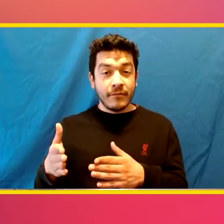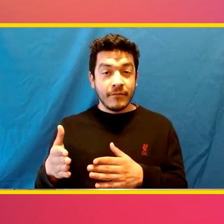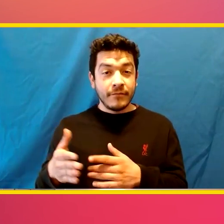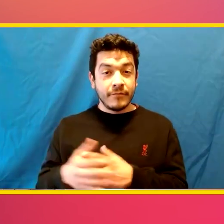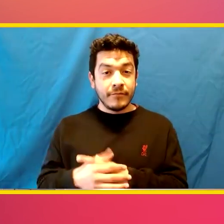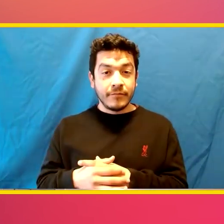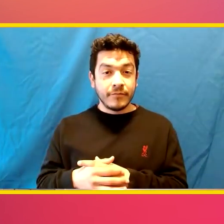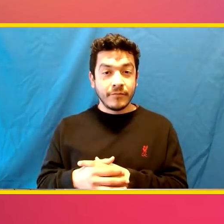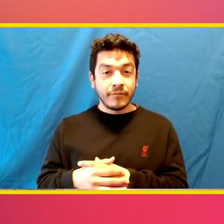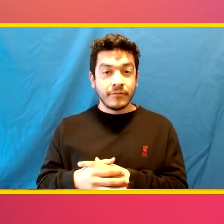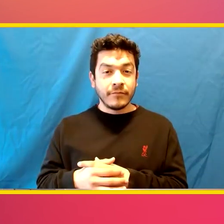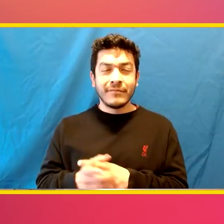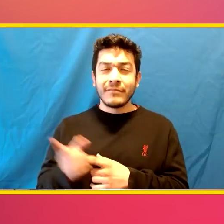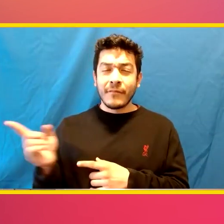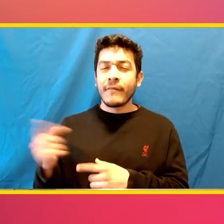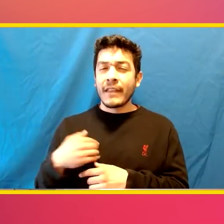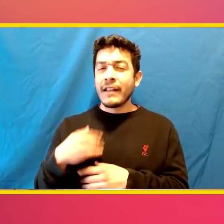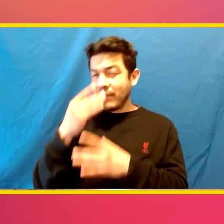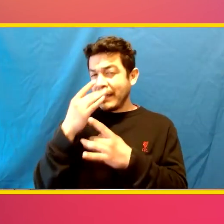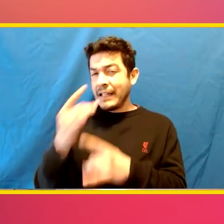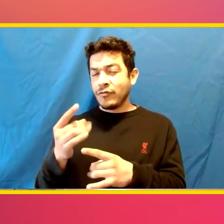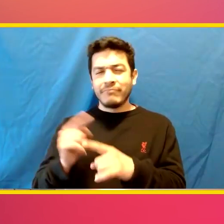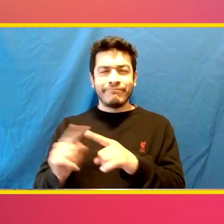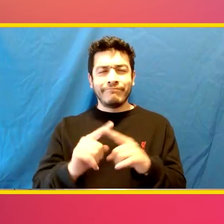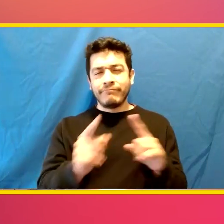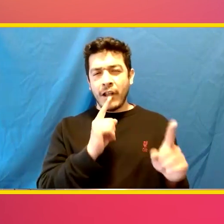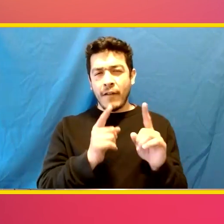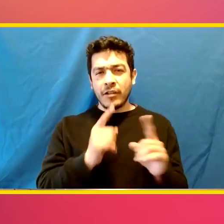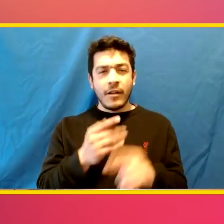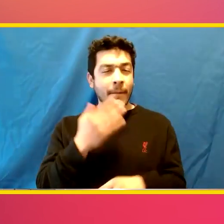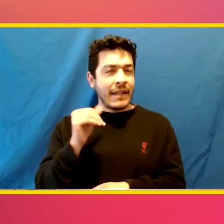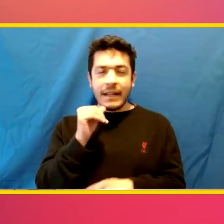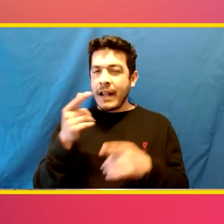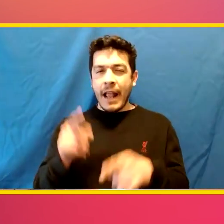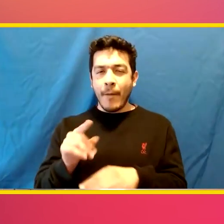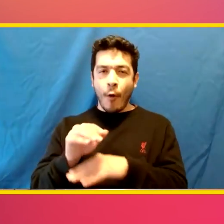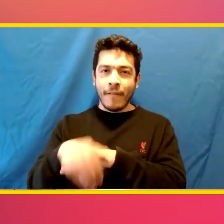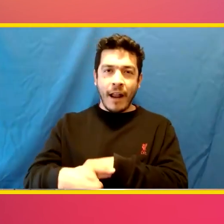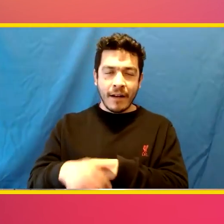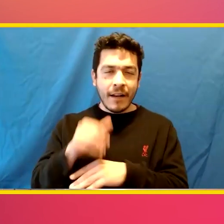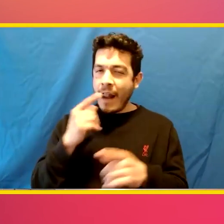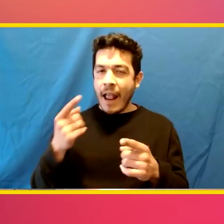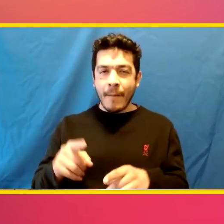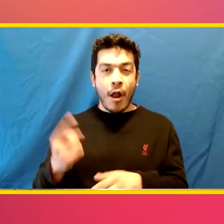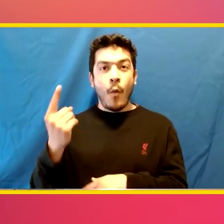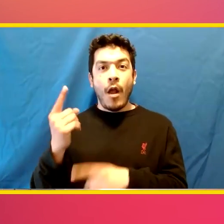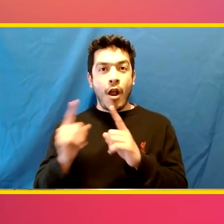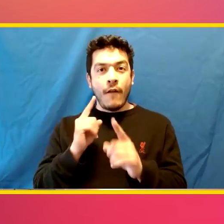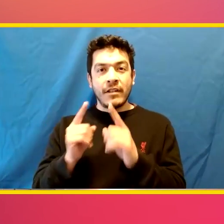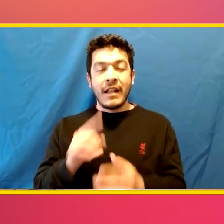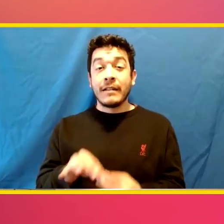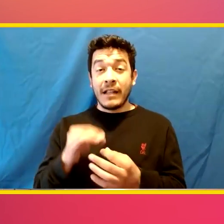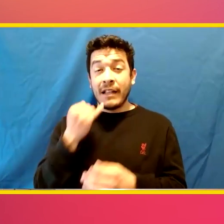um, had a really interesting multiple conversations because it doesn't happen overnight. It doesn't happen under one conversation, especially